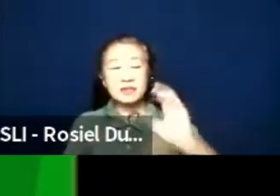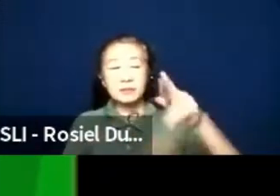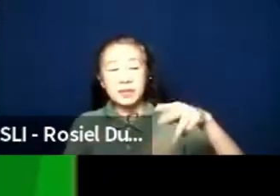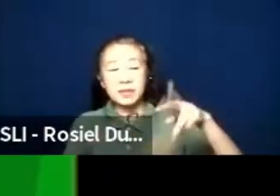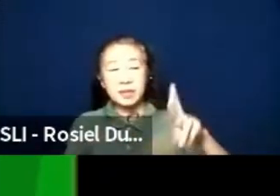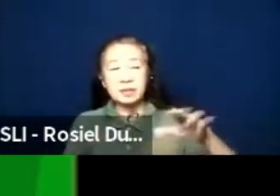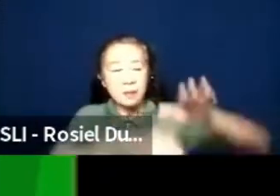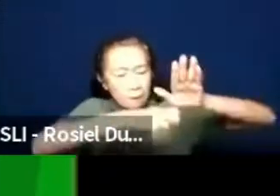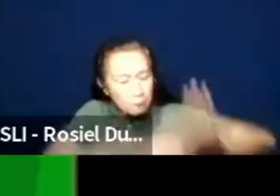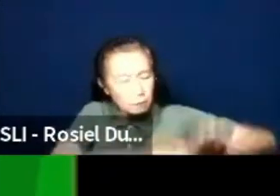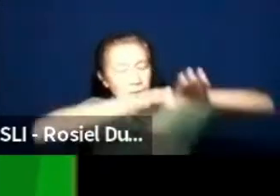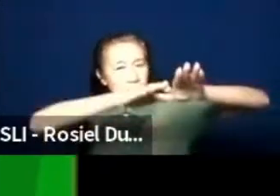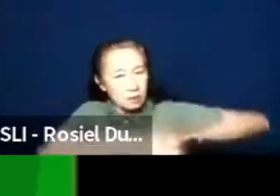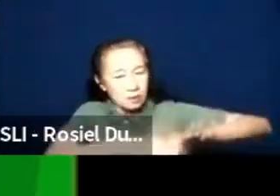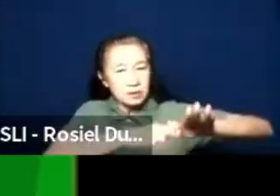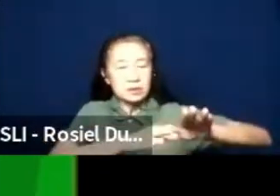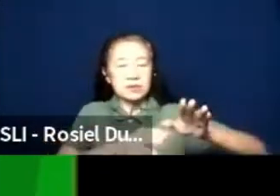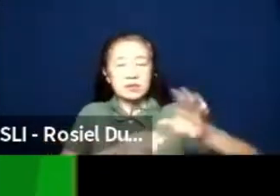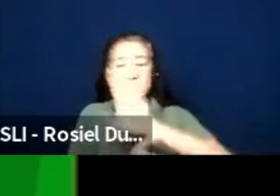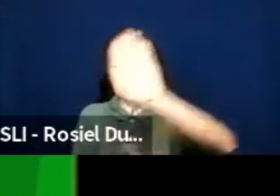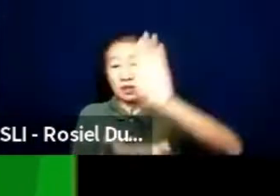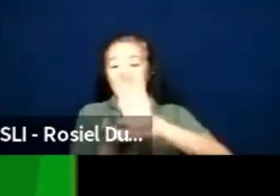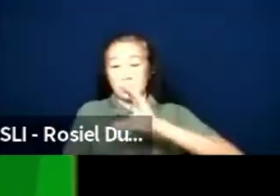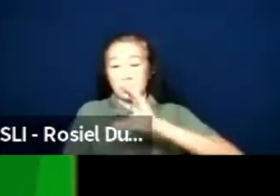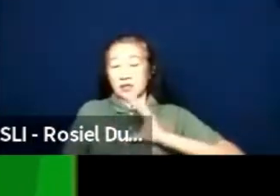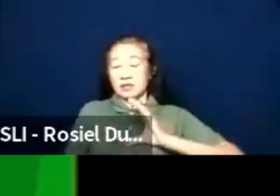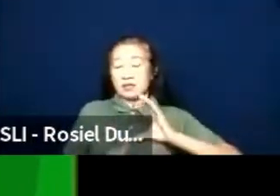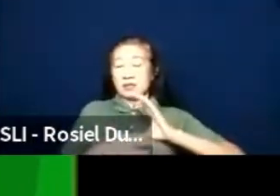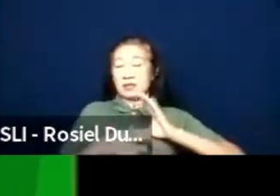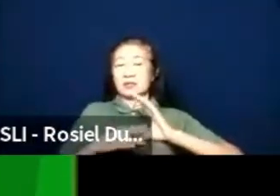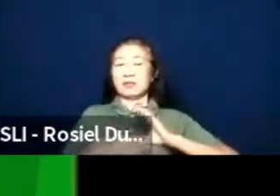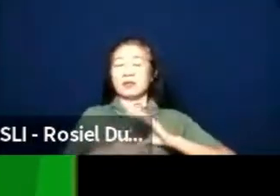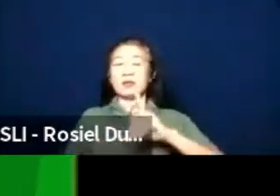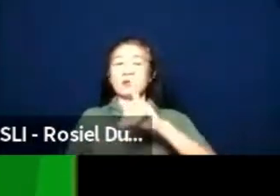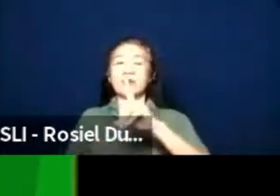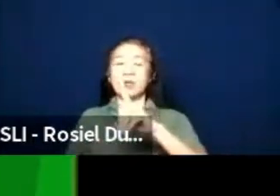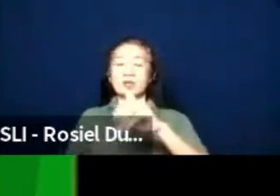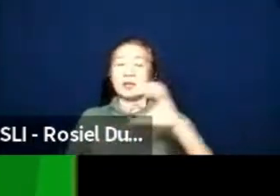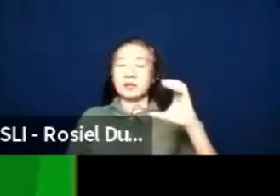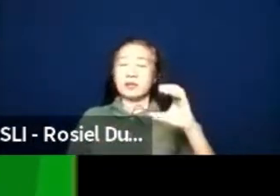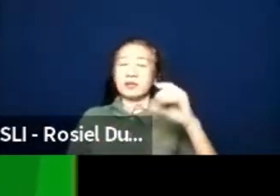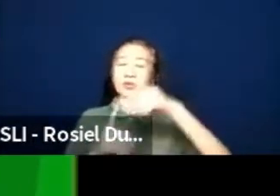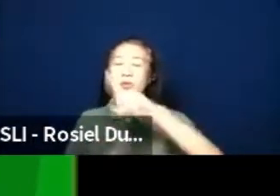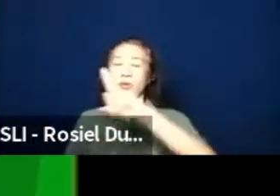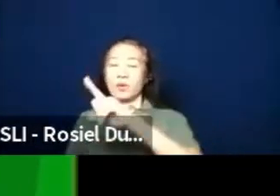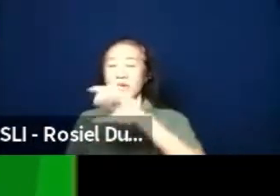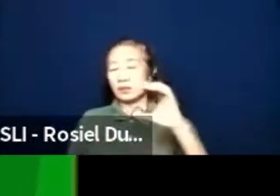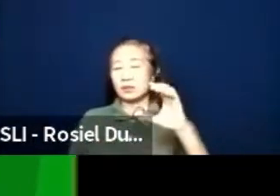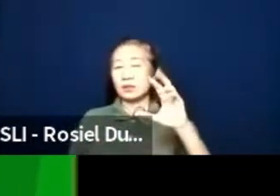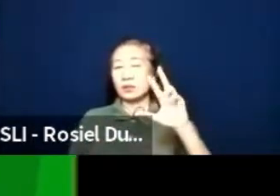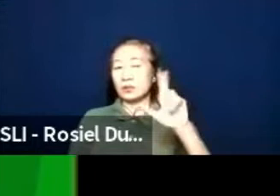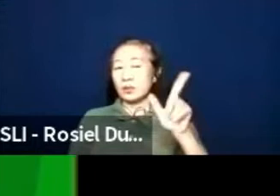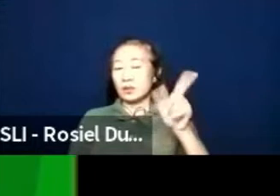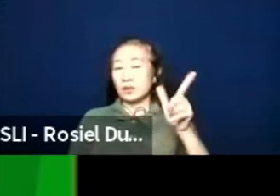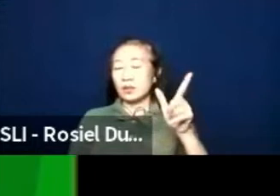chest compression on the center of chest, about 100 to 120 chest compressions per